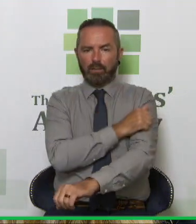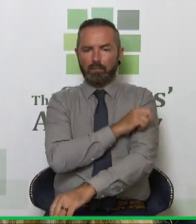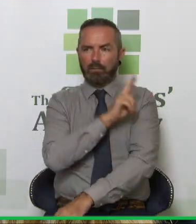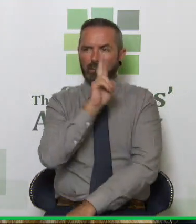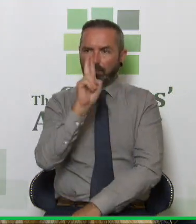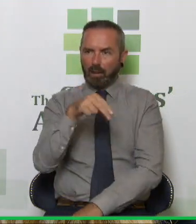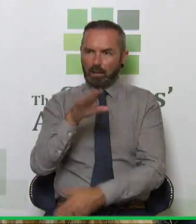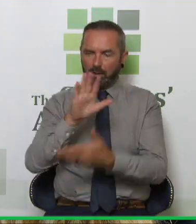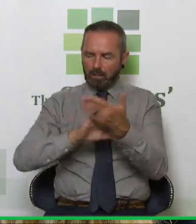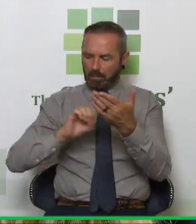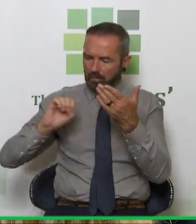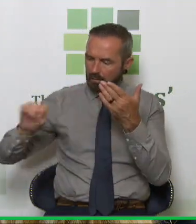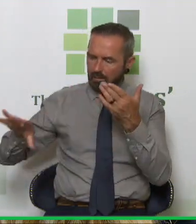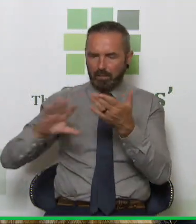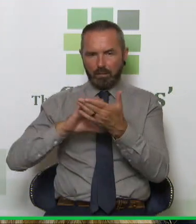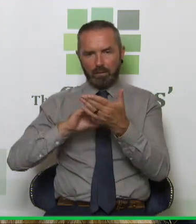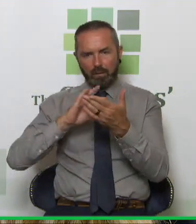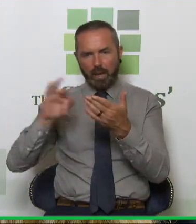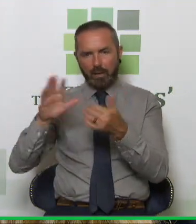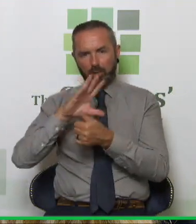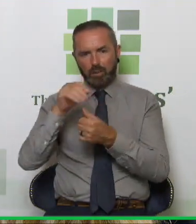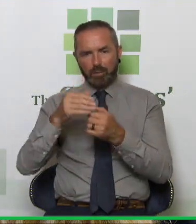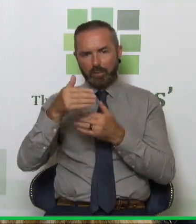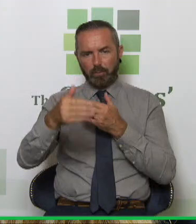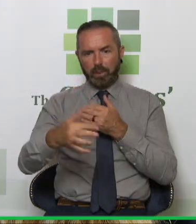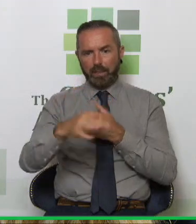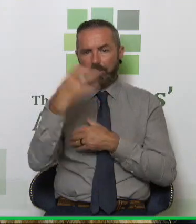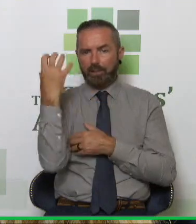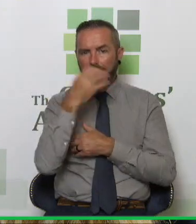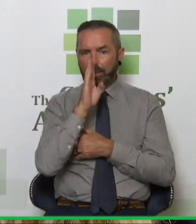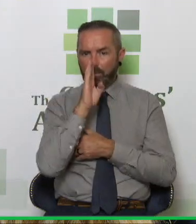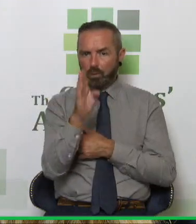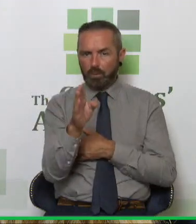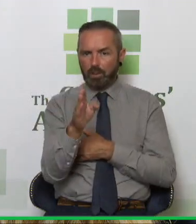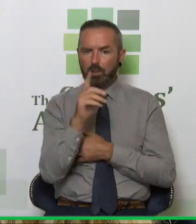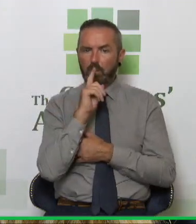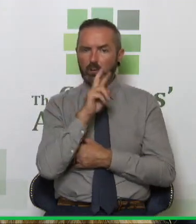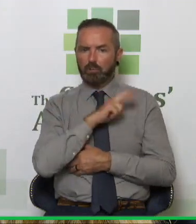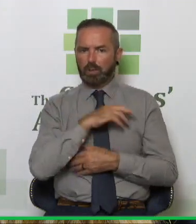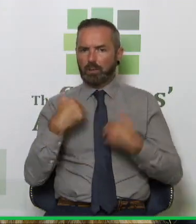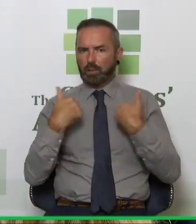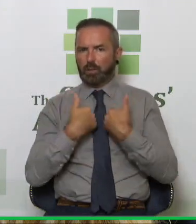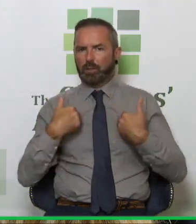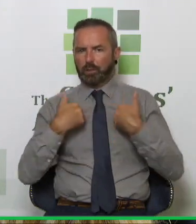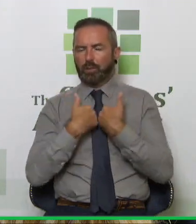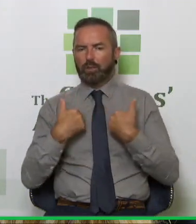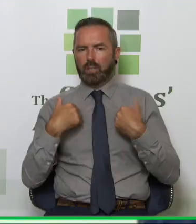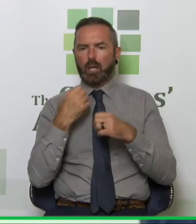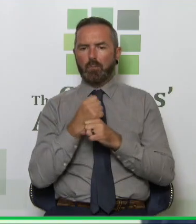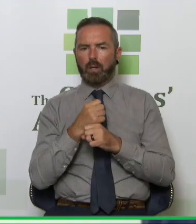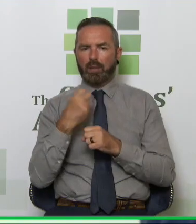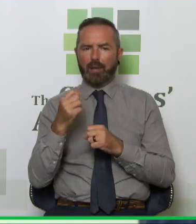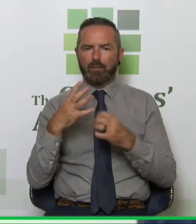have it mitigated after a certain period. And I'd be certainly all for that. But I'd be very concerned about having